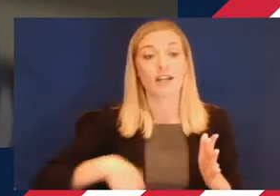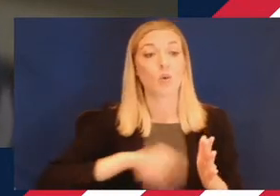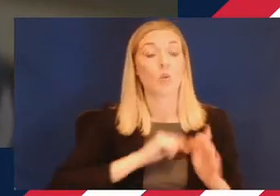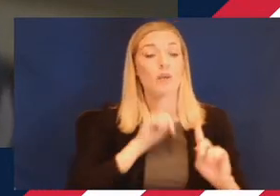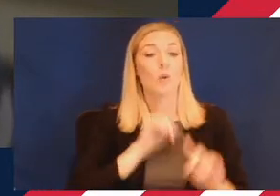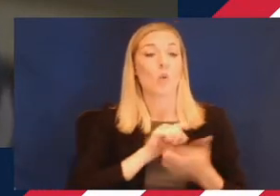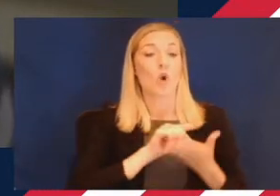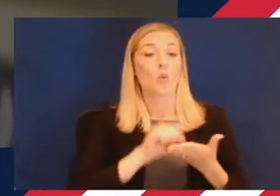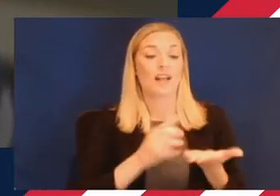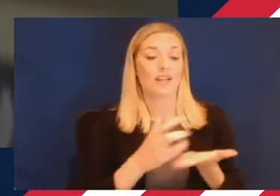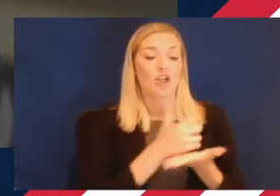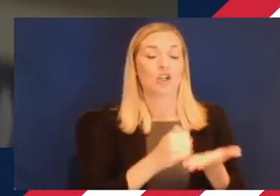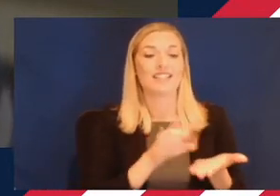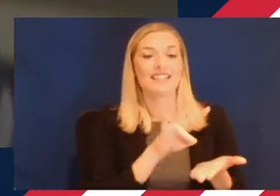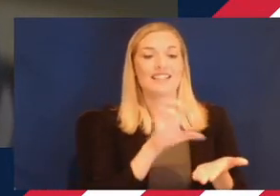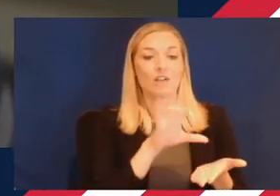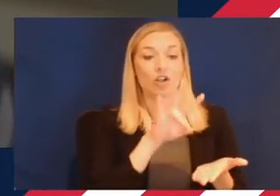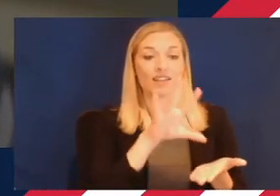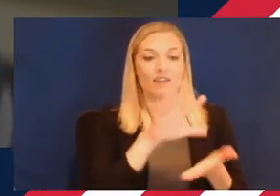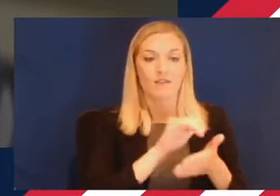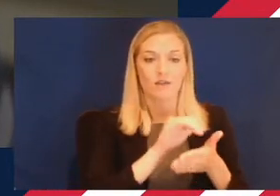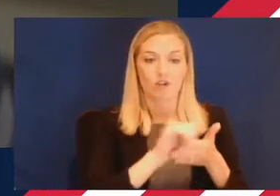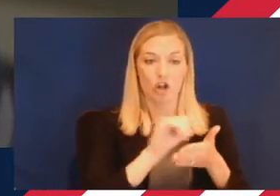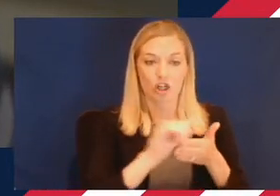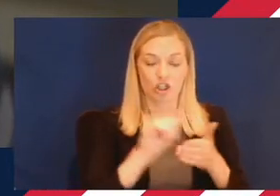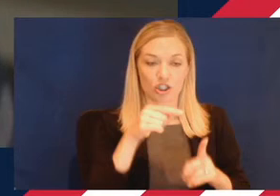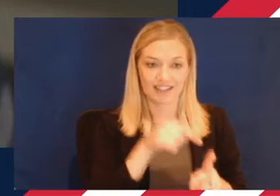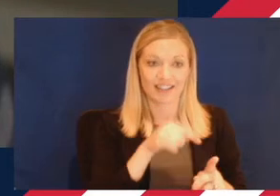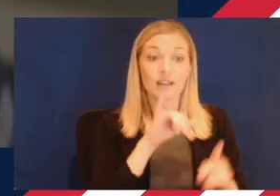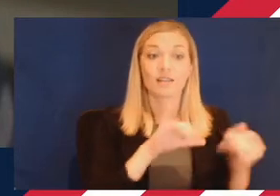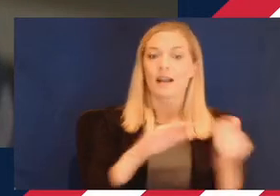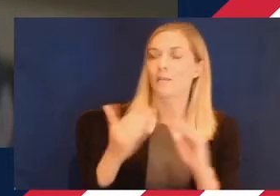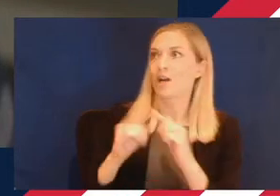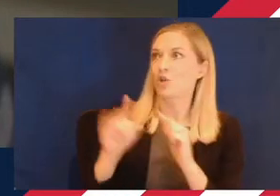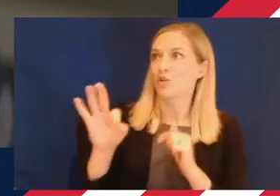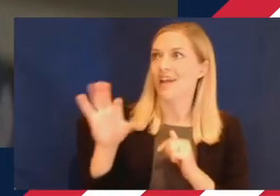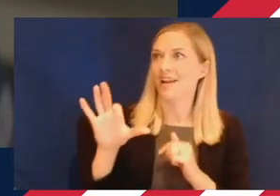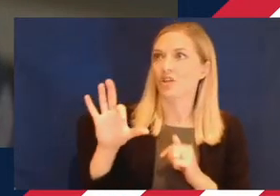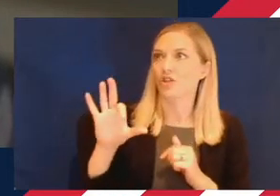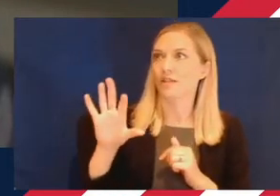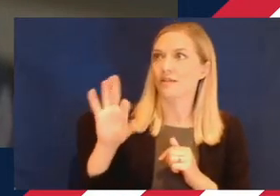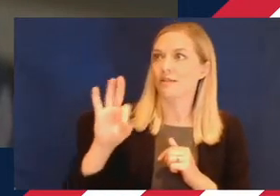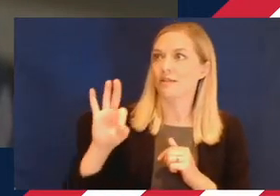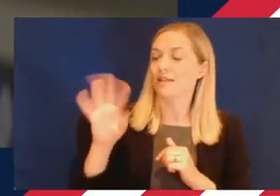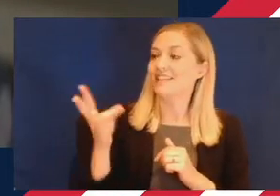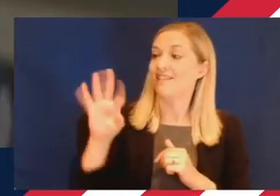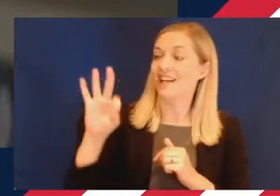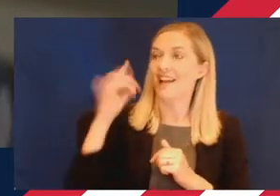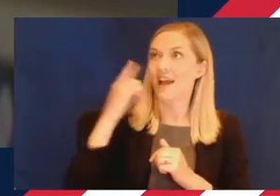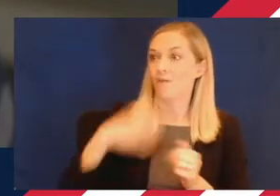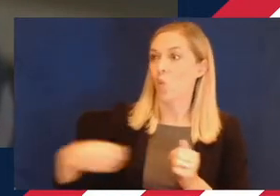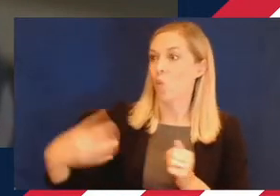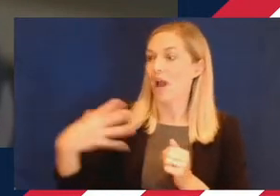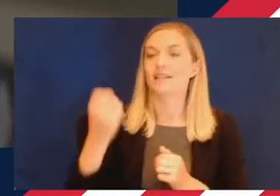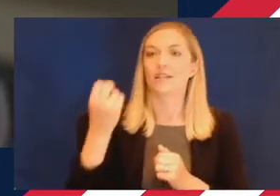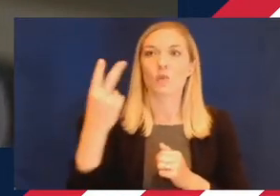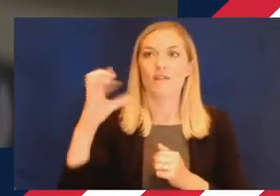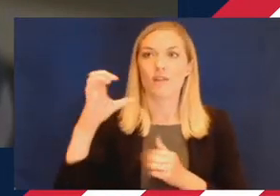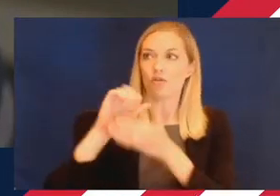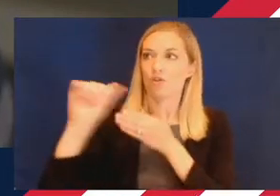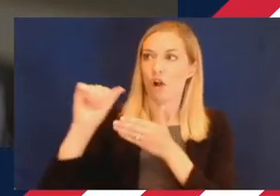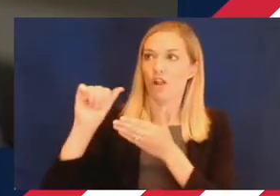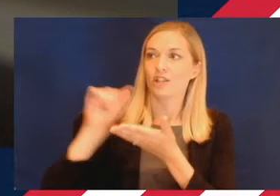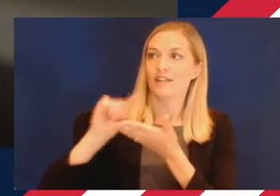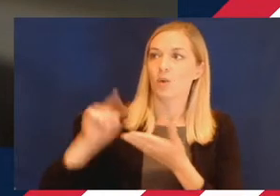of $775. That compares to $979 for whites and $1,200 for Asians. Of America's